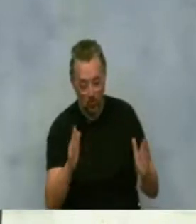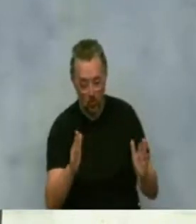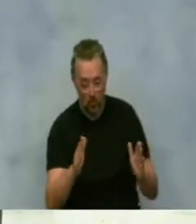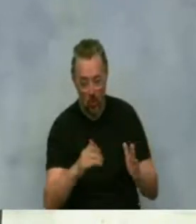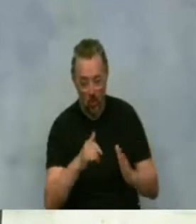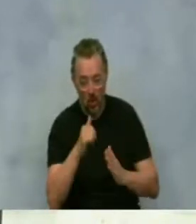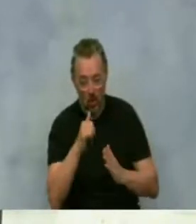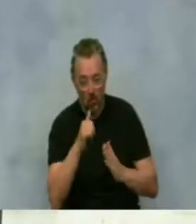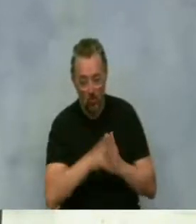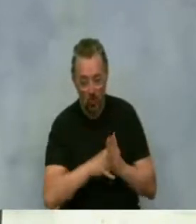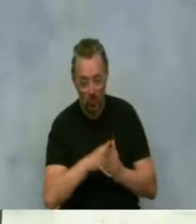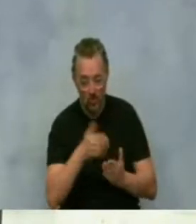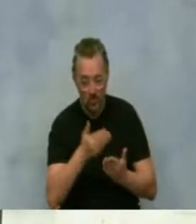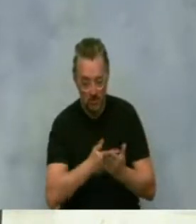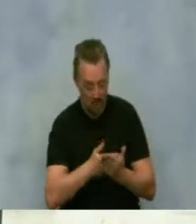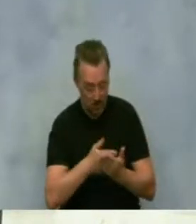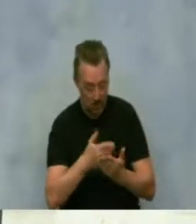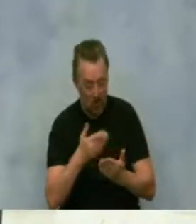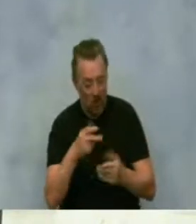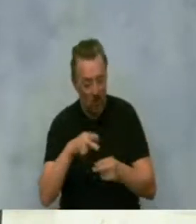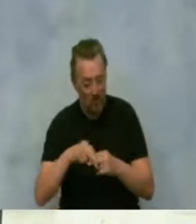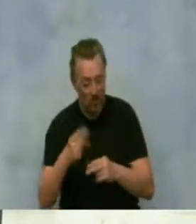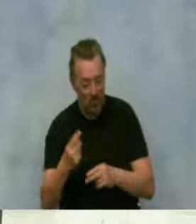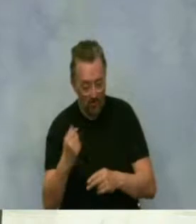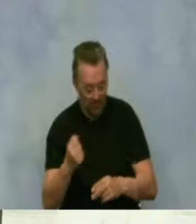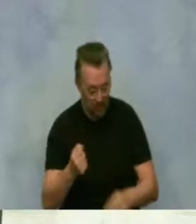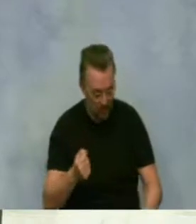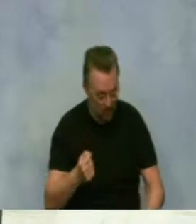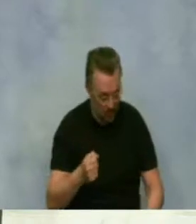itself is attached to Appendix 1. The